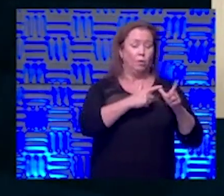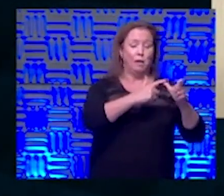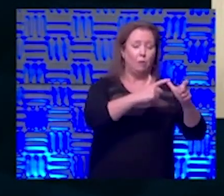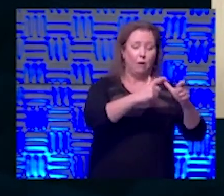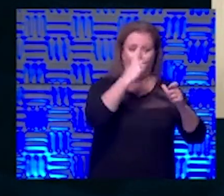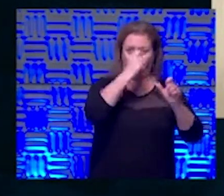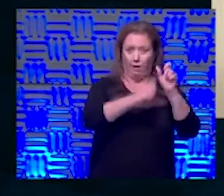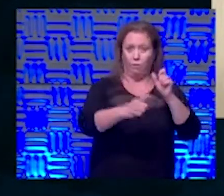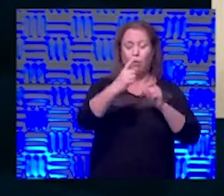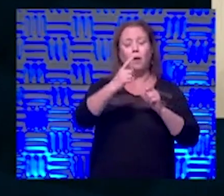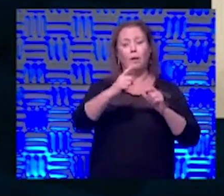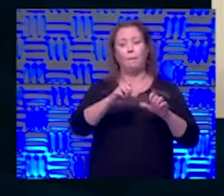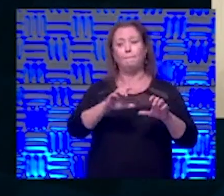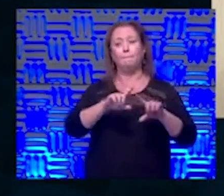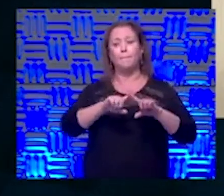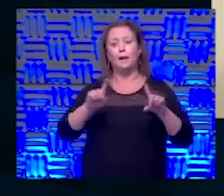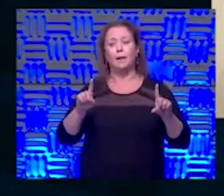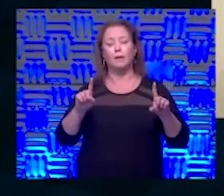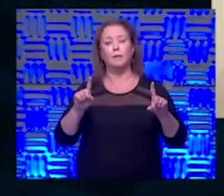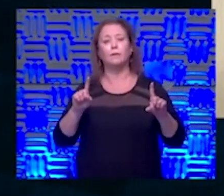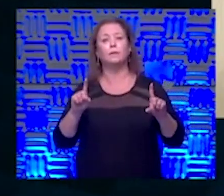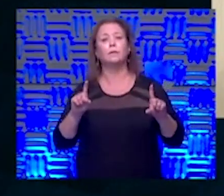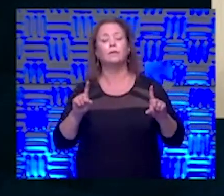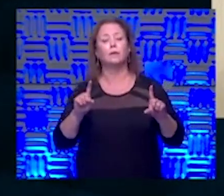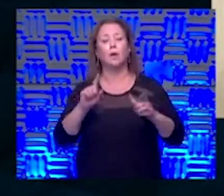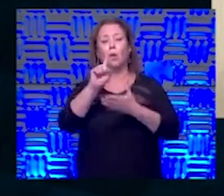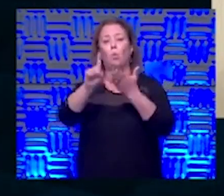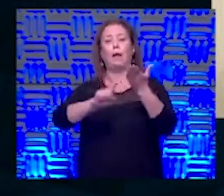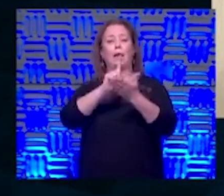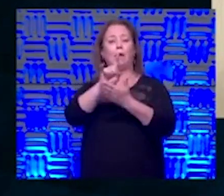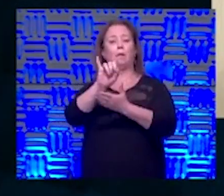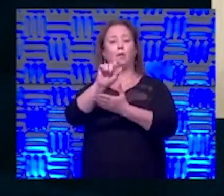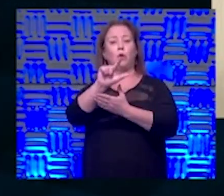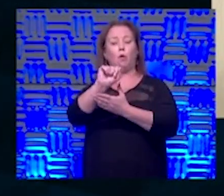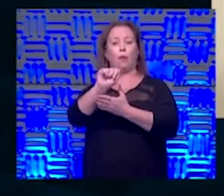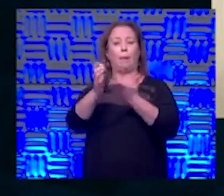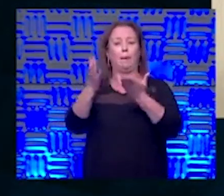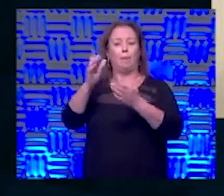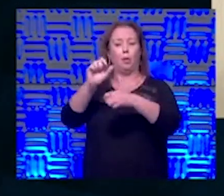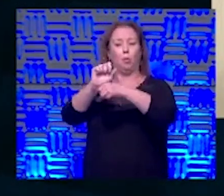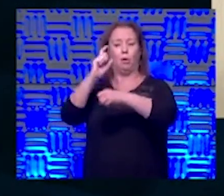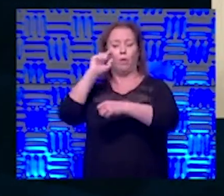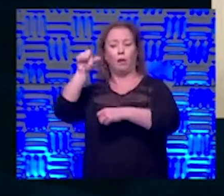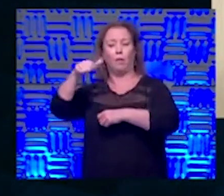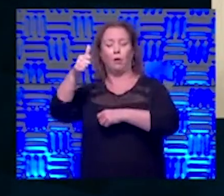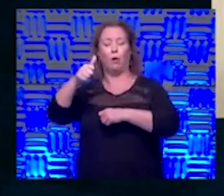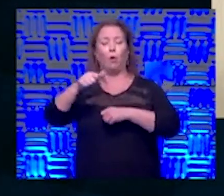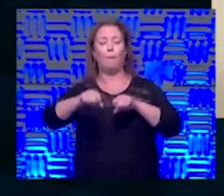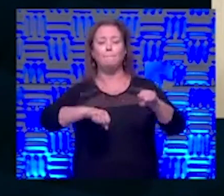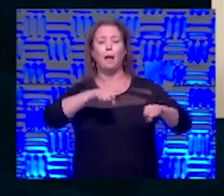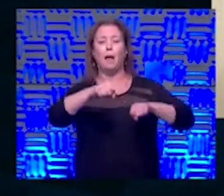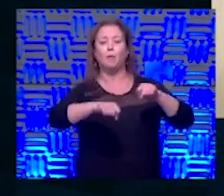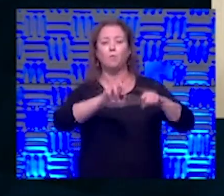everyone, but doing an hour of yoga will work for some people, will not work for others, or going for a long bike ride.